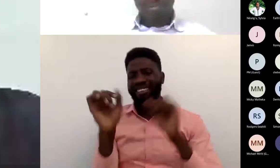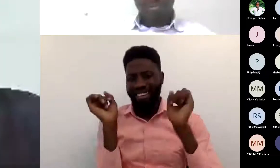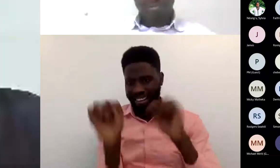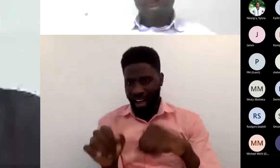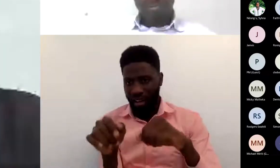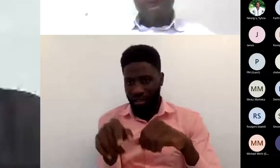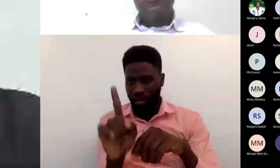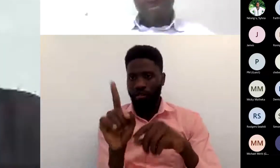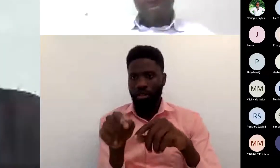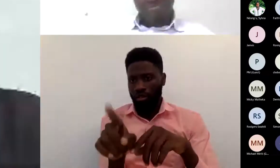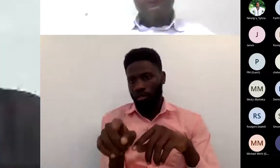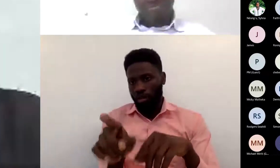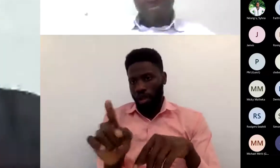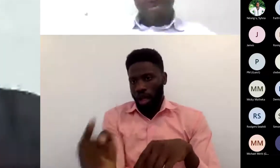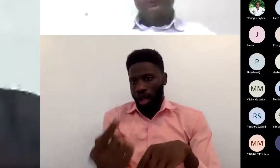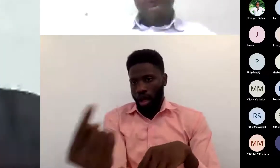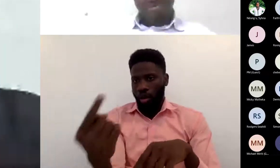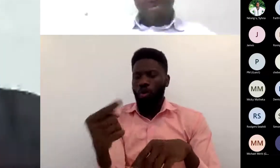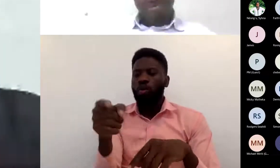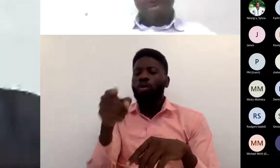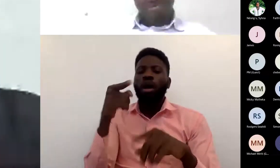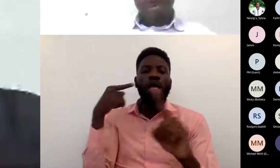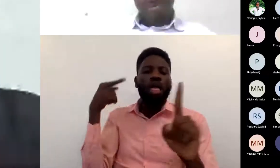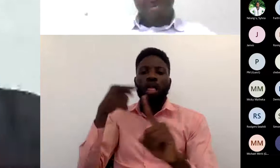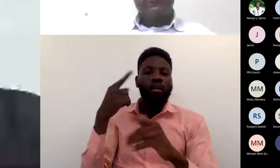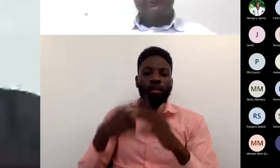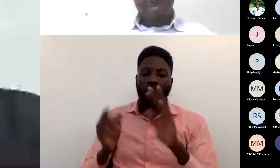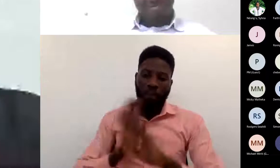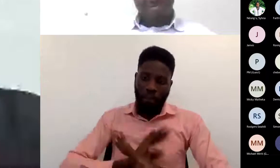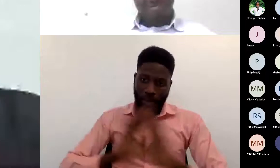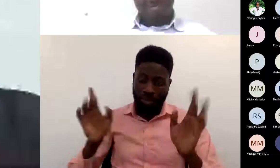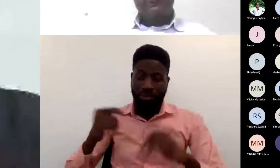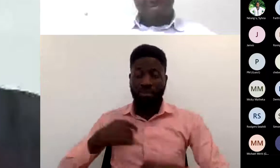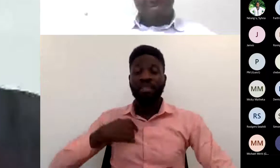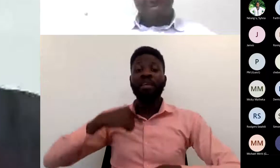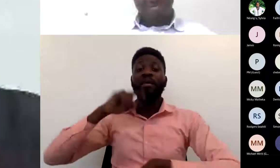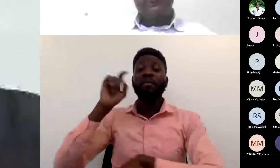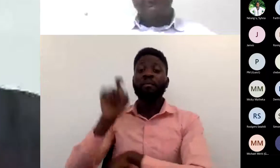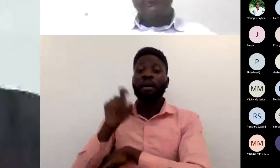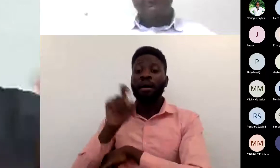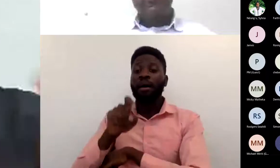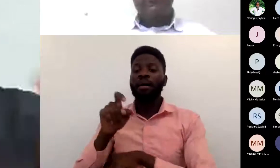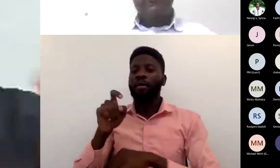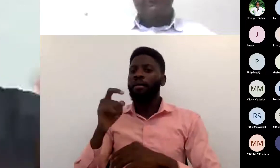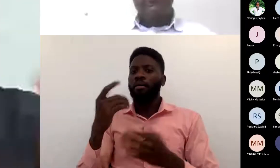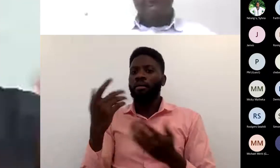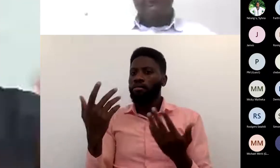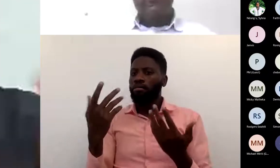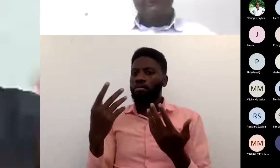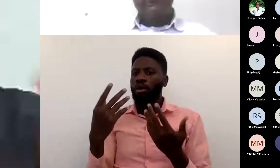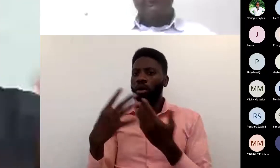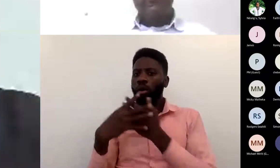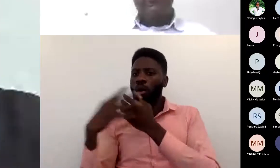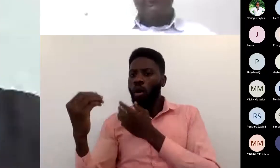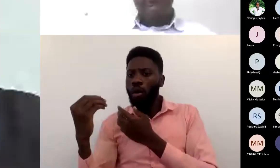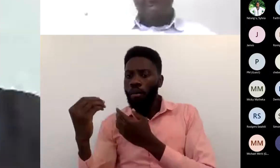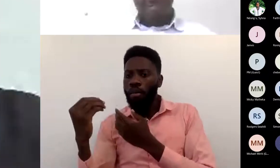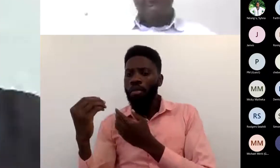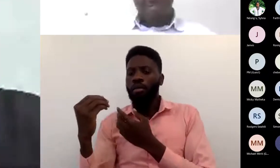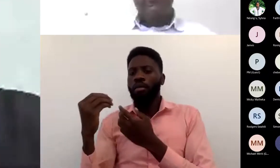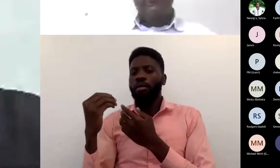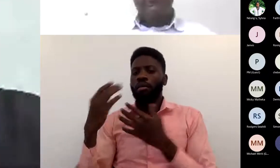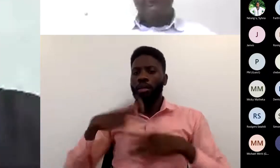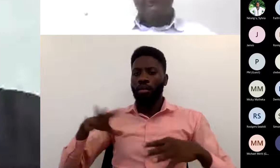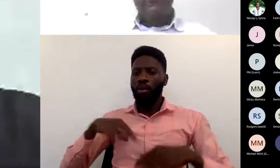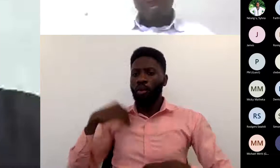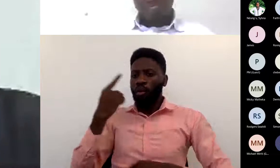up to you. What do you stand for? Do I have to pull on the extrovert side of things in a